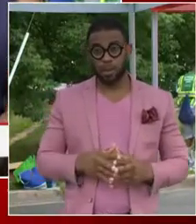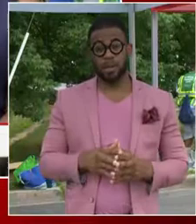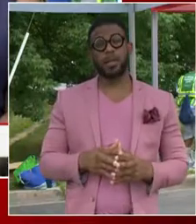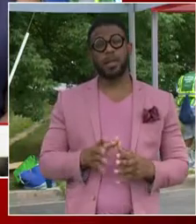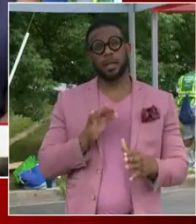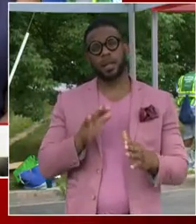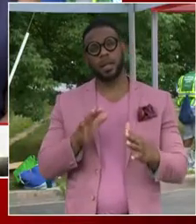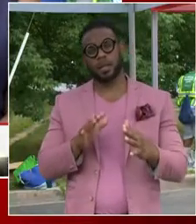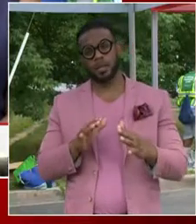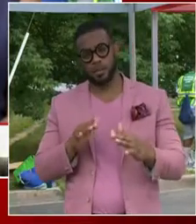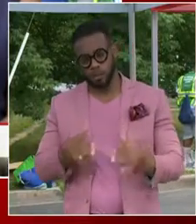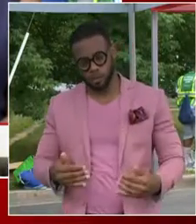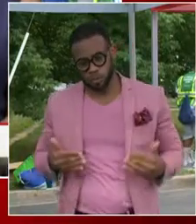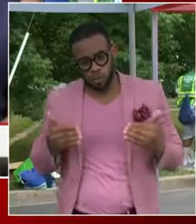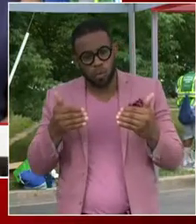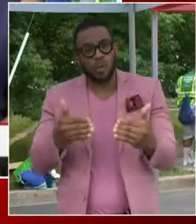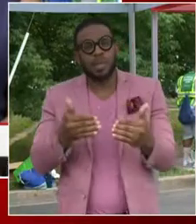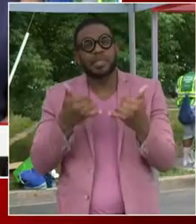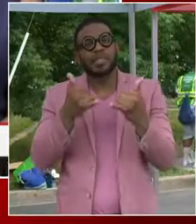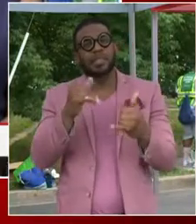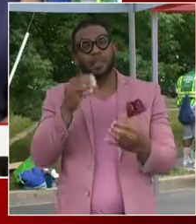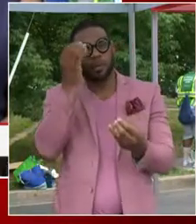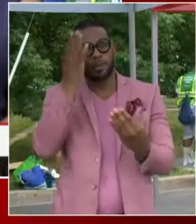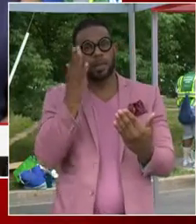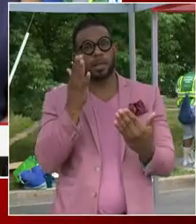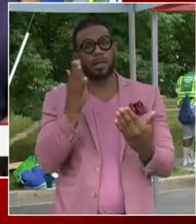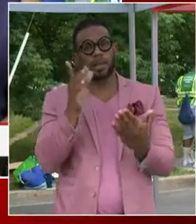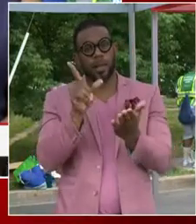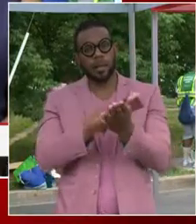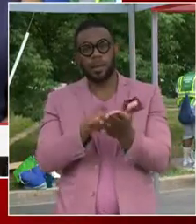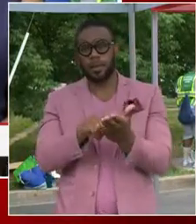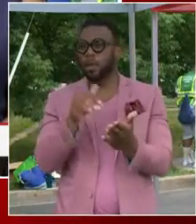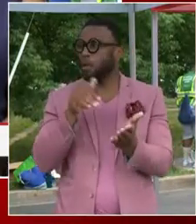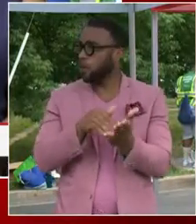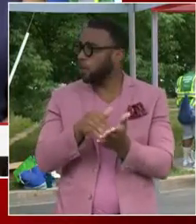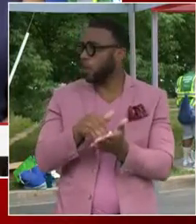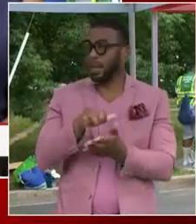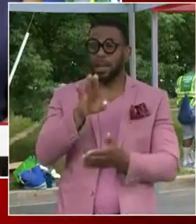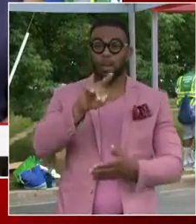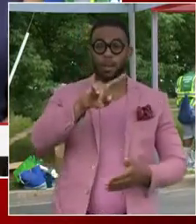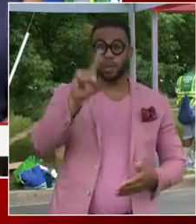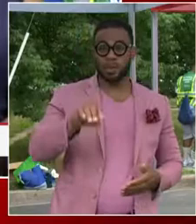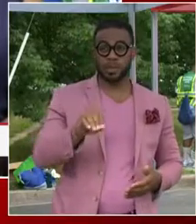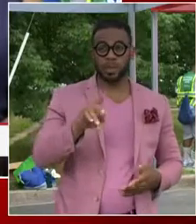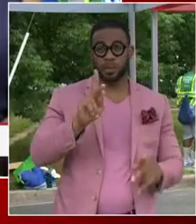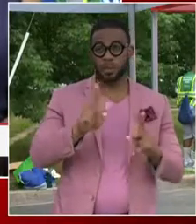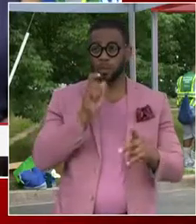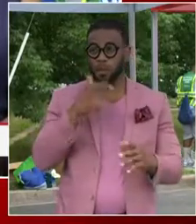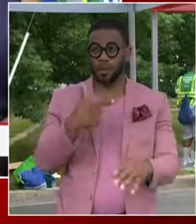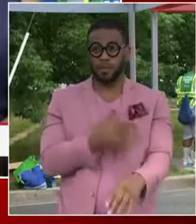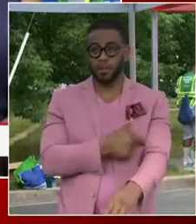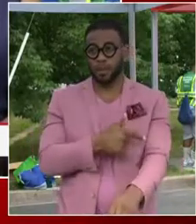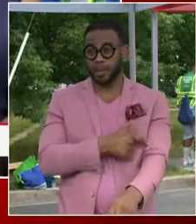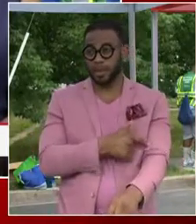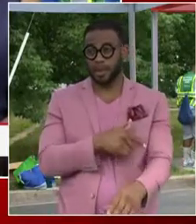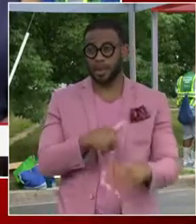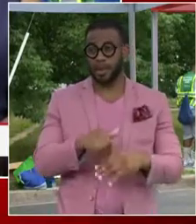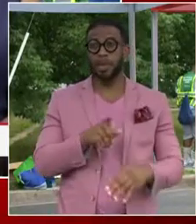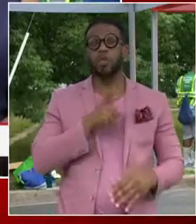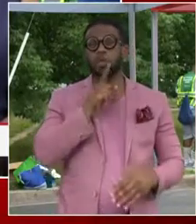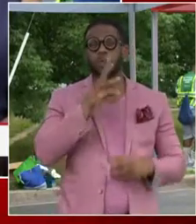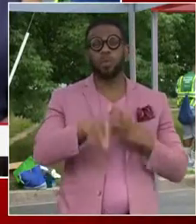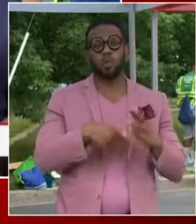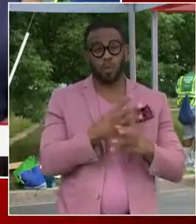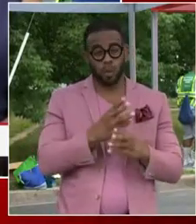plow across that line. There's still data that comes out frequently. 91% of folks who have been vaccinated in the real